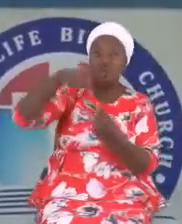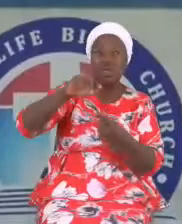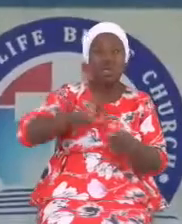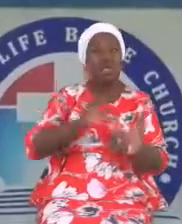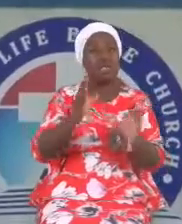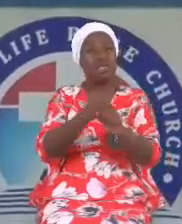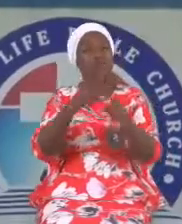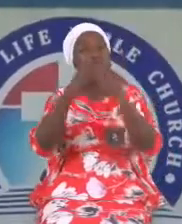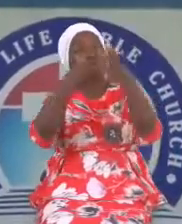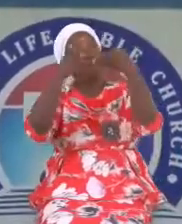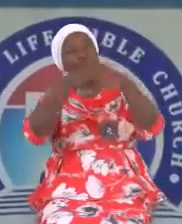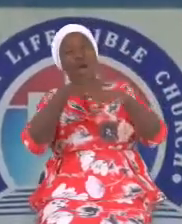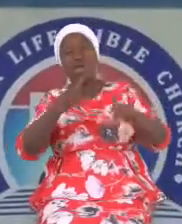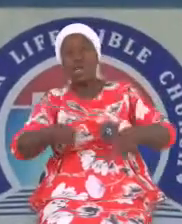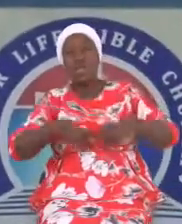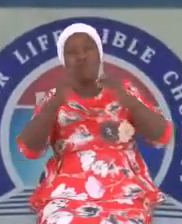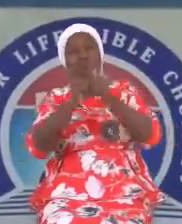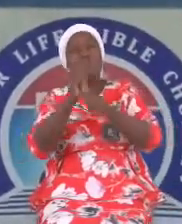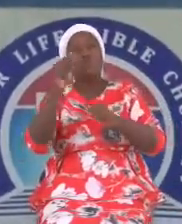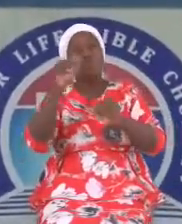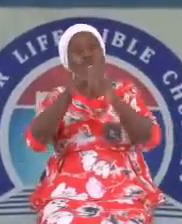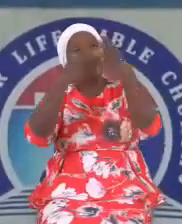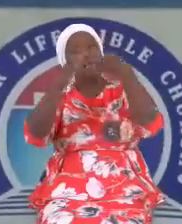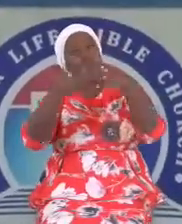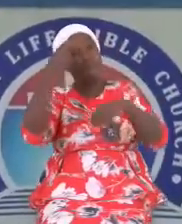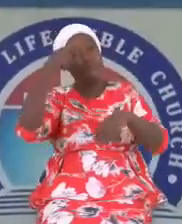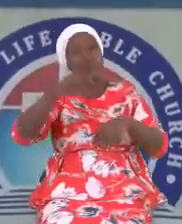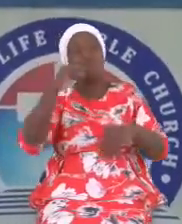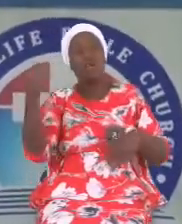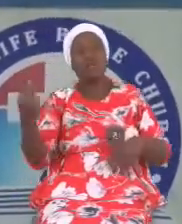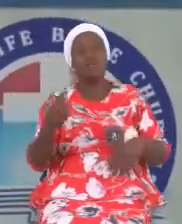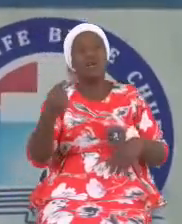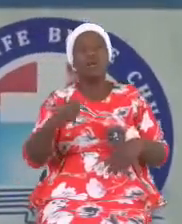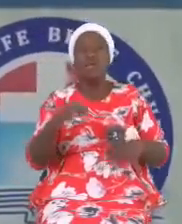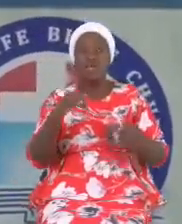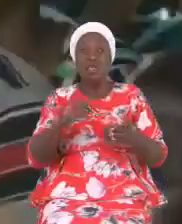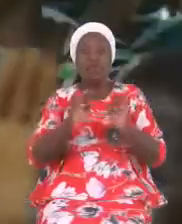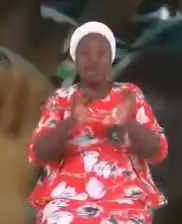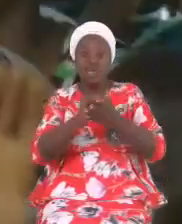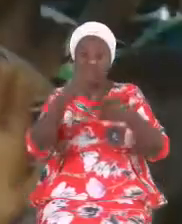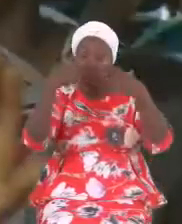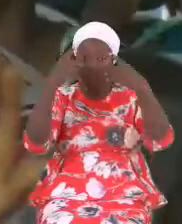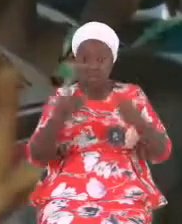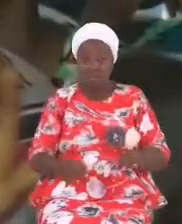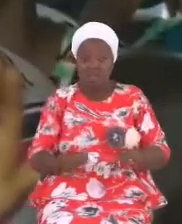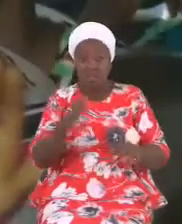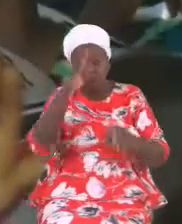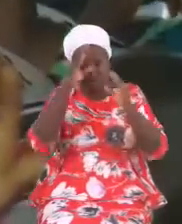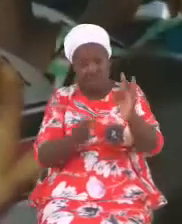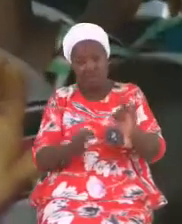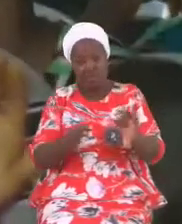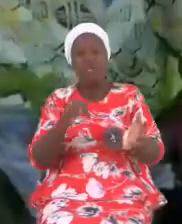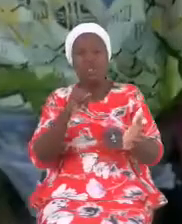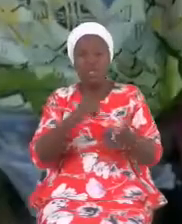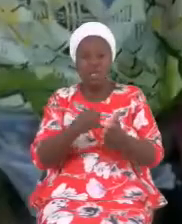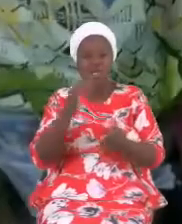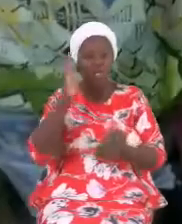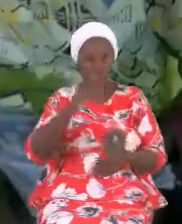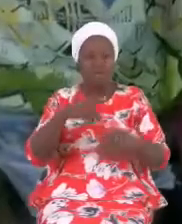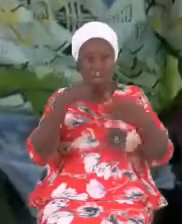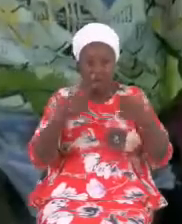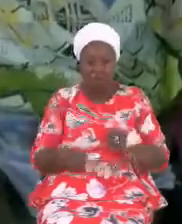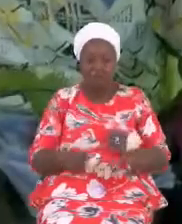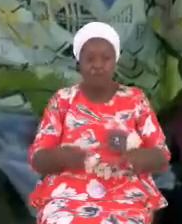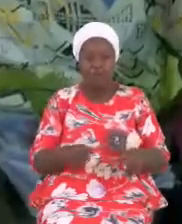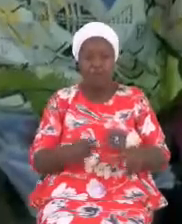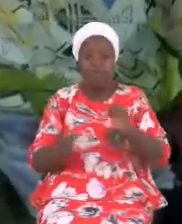you forever. If that's your decision, it will happen. I said it will happen. And